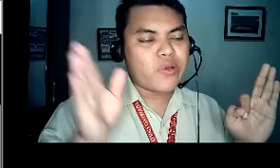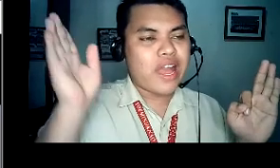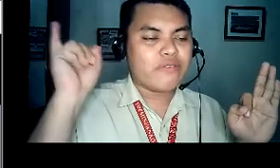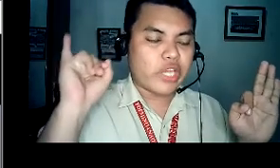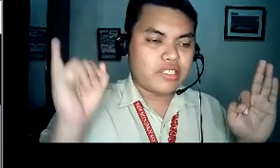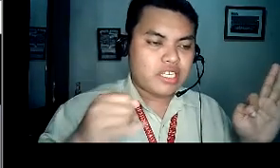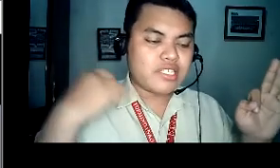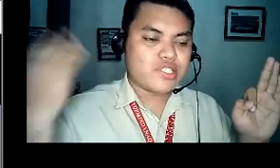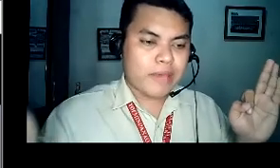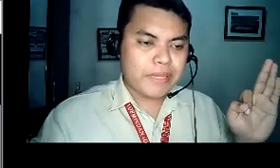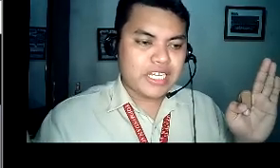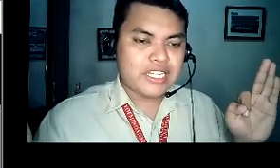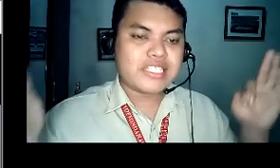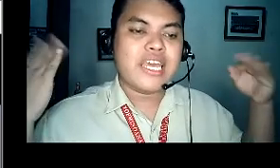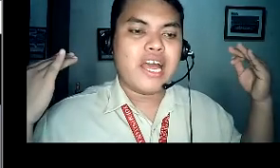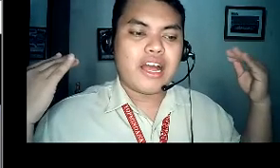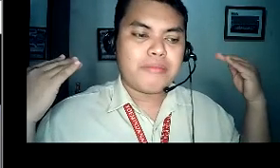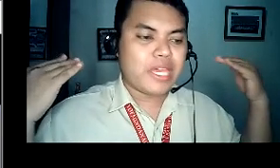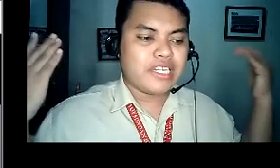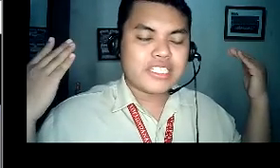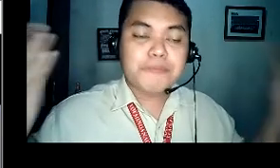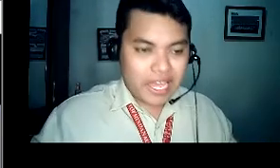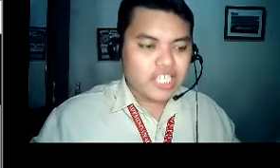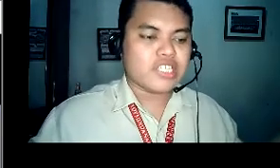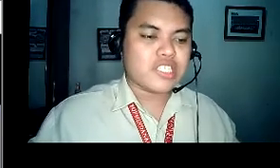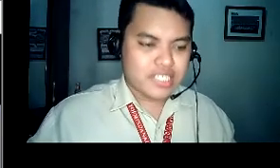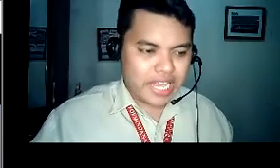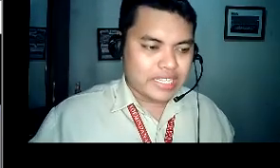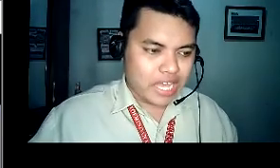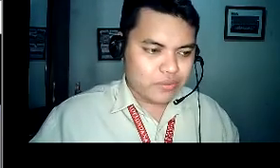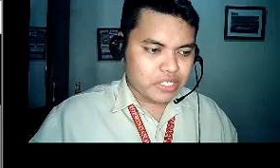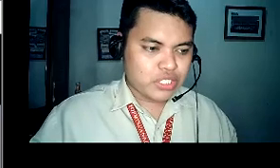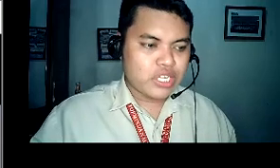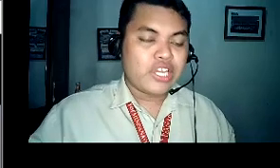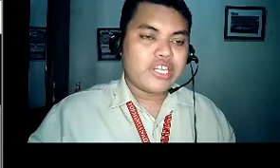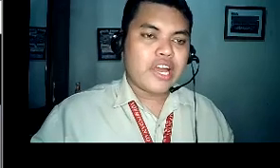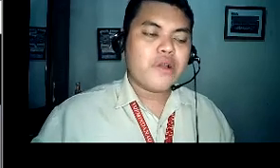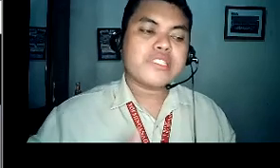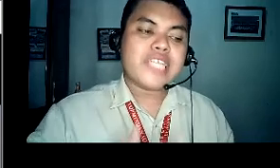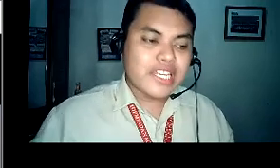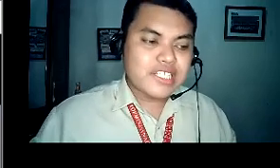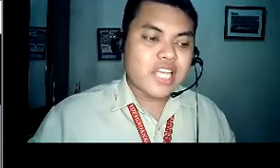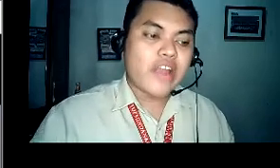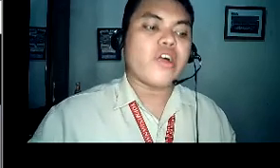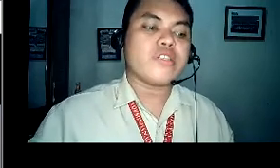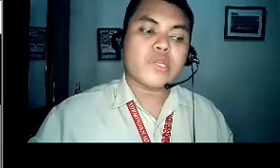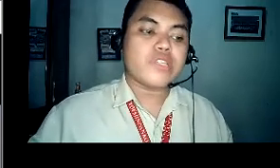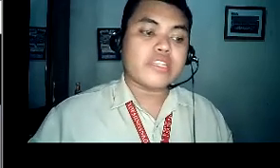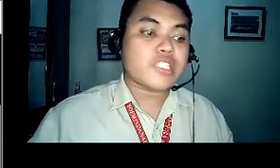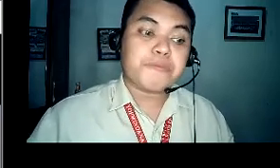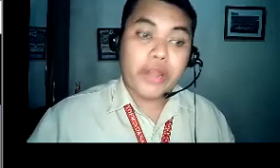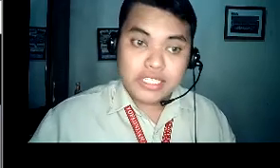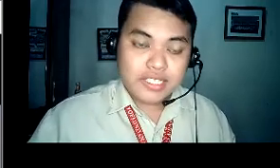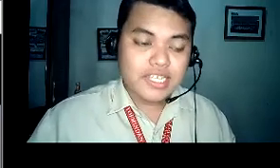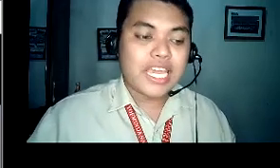We also have Chinese, Japanese, and Spanish Sign Language. Now, signs are also